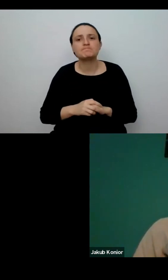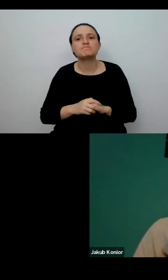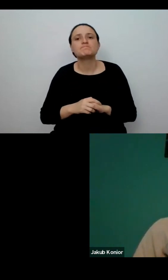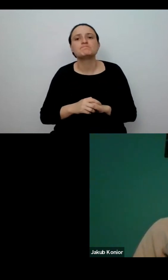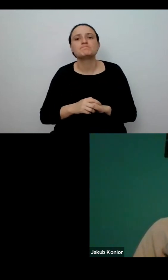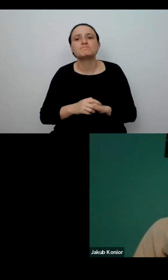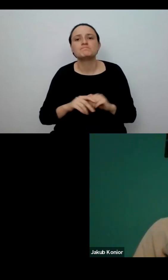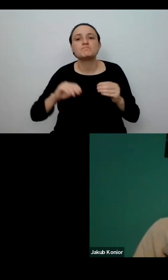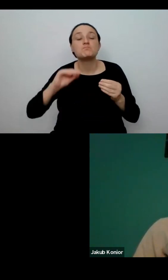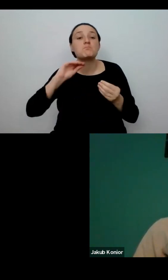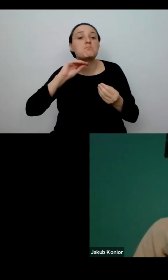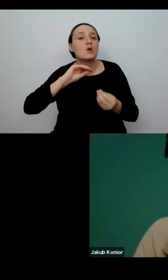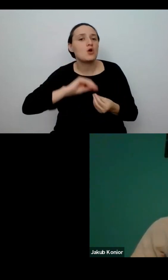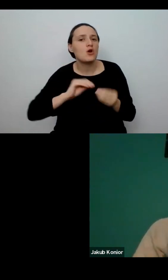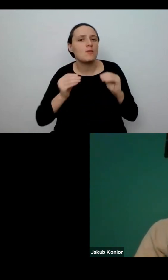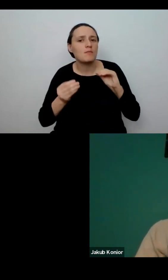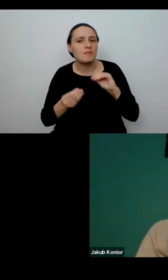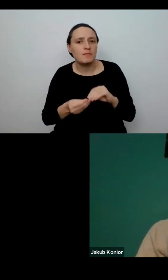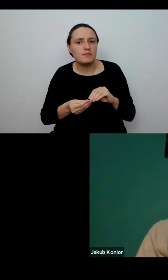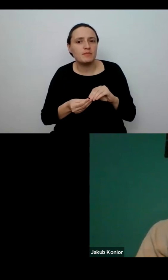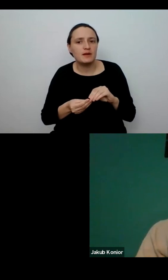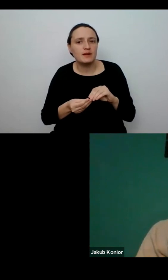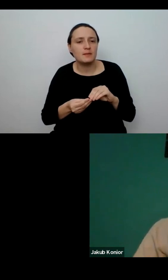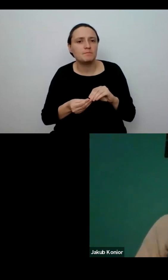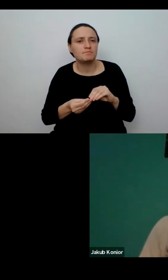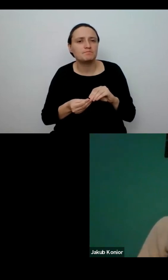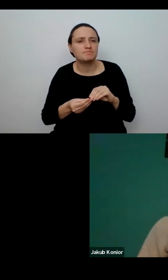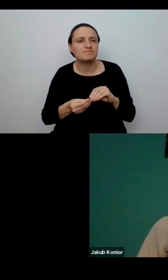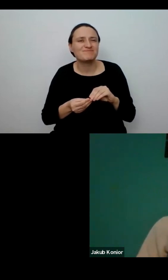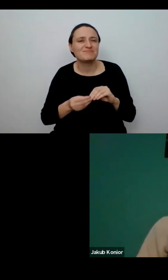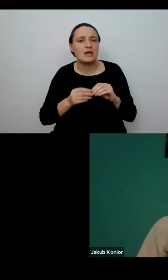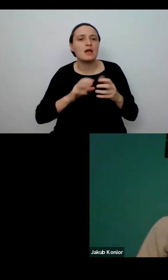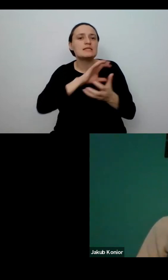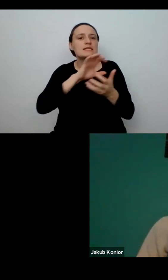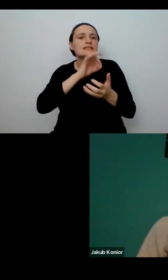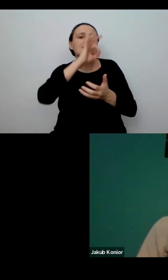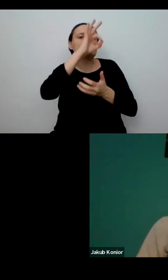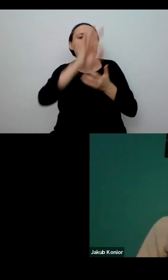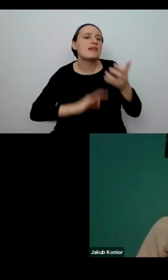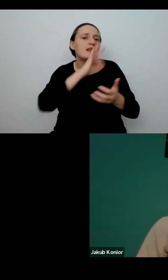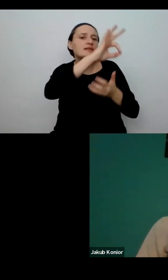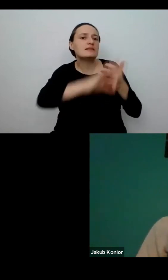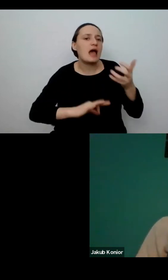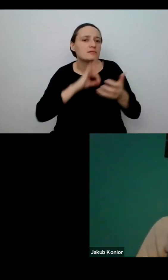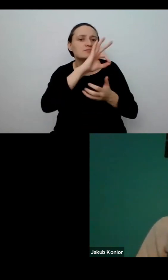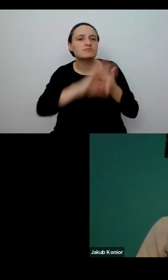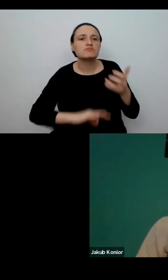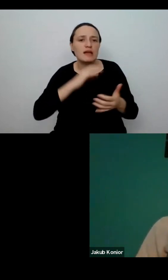the satellite generation that is used to provide data was only